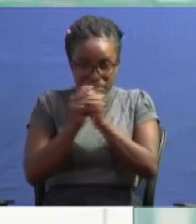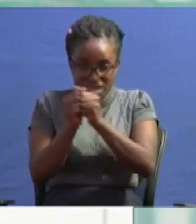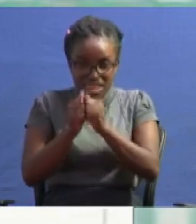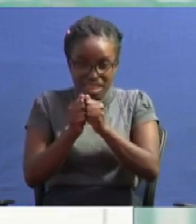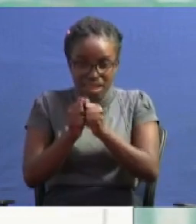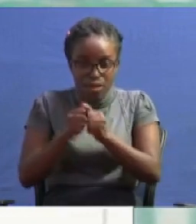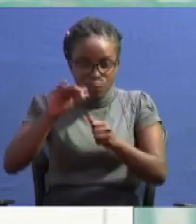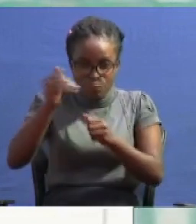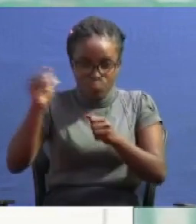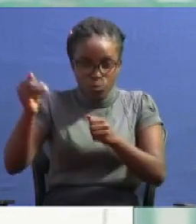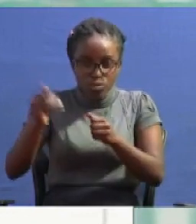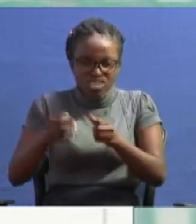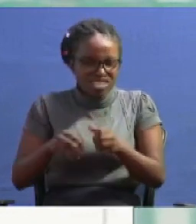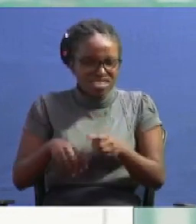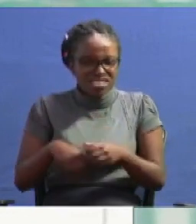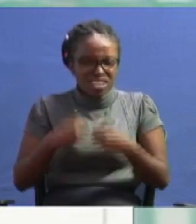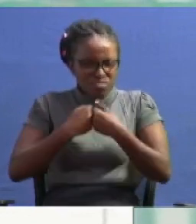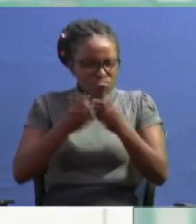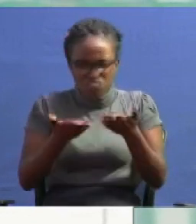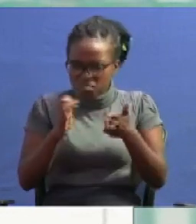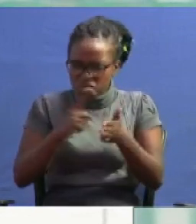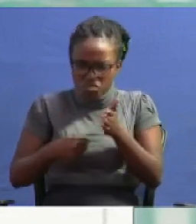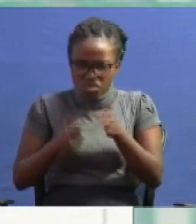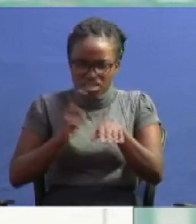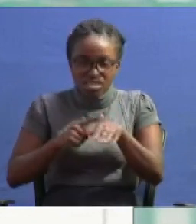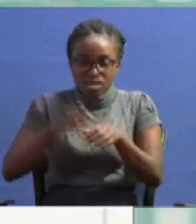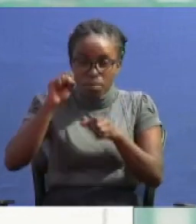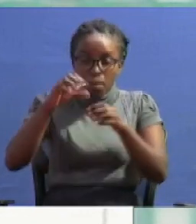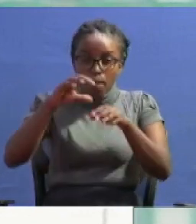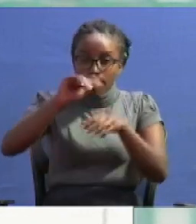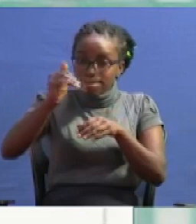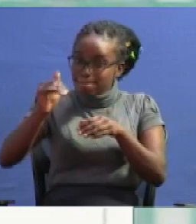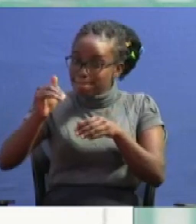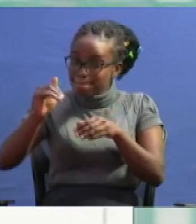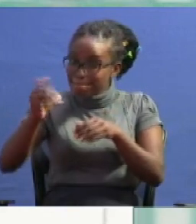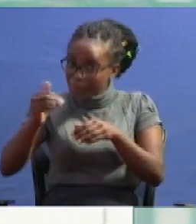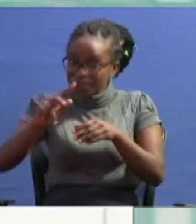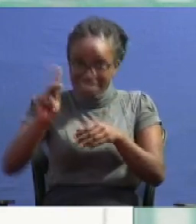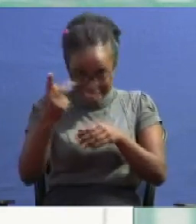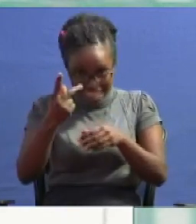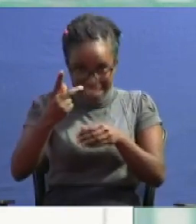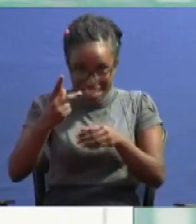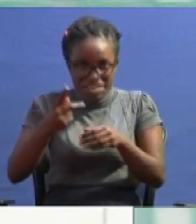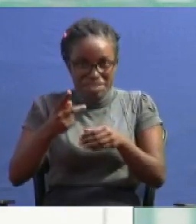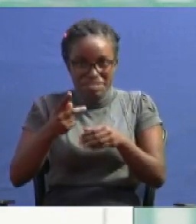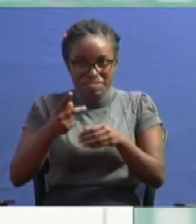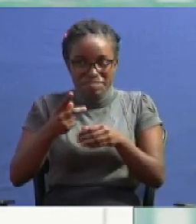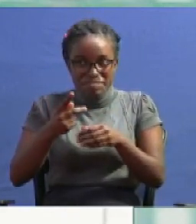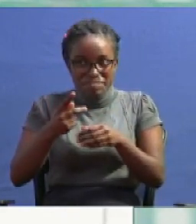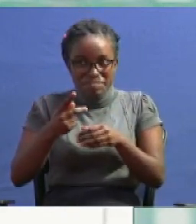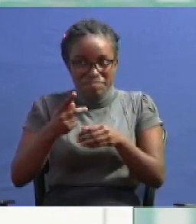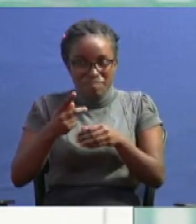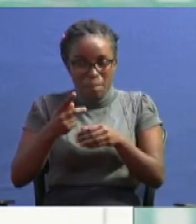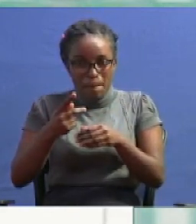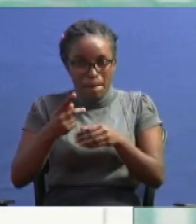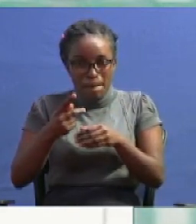at this whole Mount Kenya conflict, or this Ruto-Gachagua conflict in the essence, or on